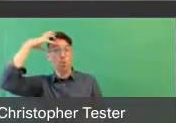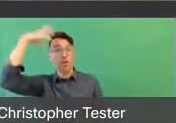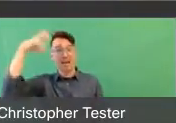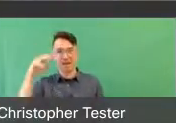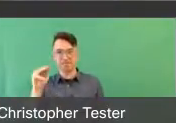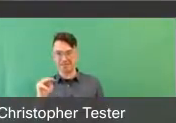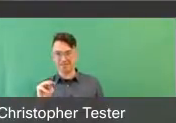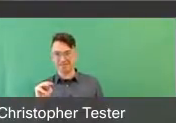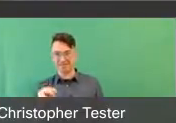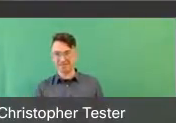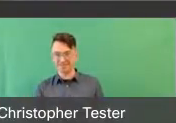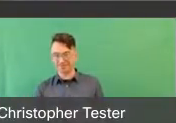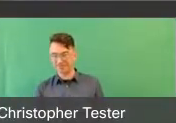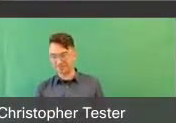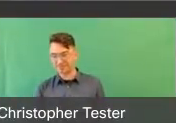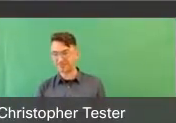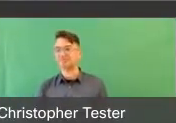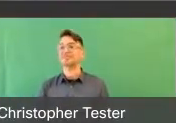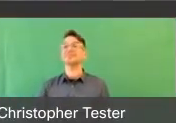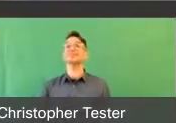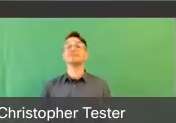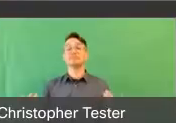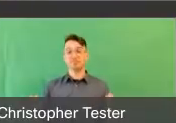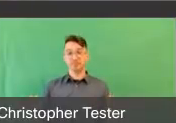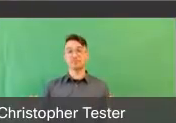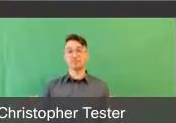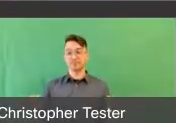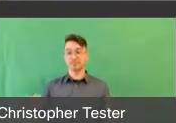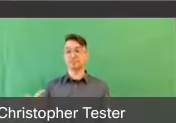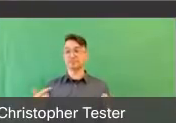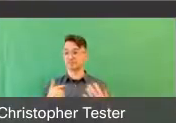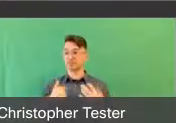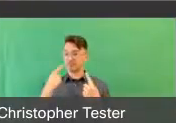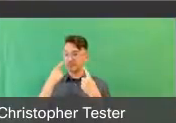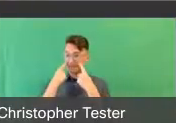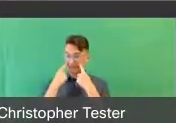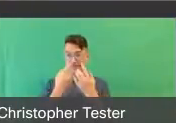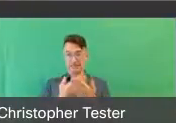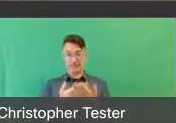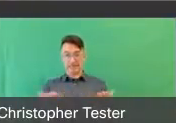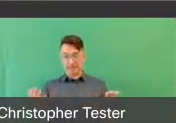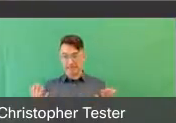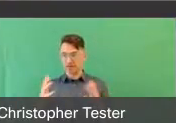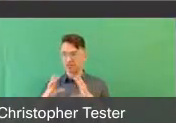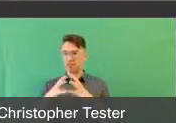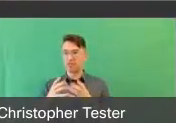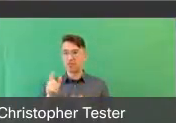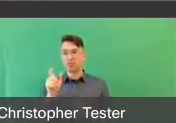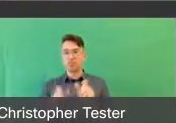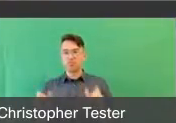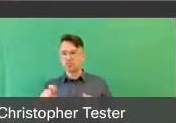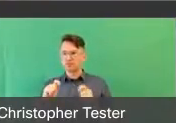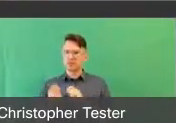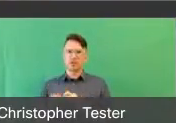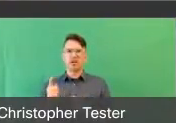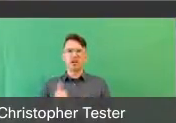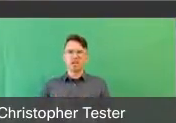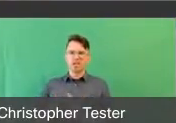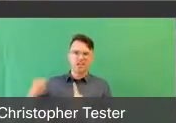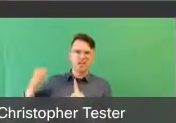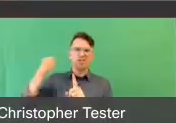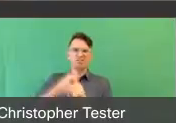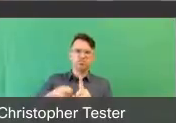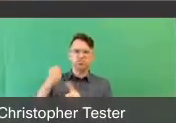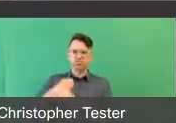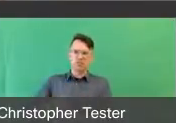the mobilization around COVID-19 to accelerate the mobilization around mental health and